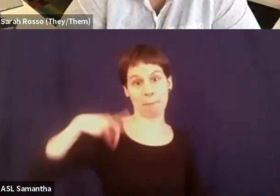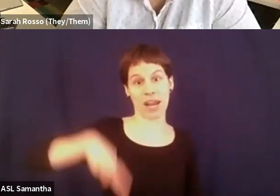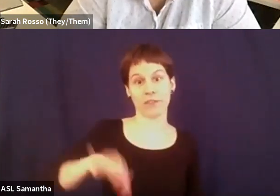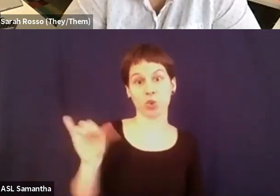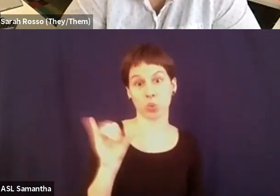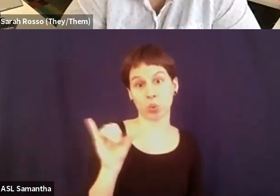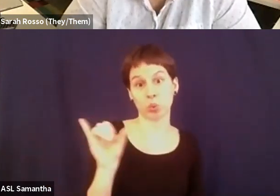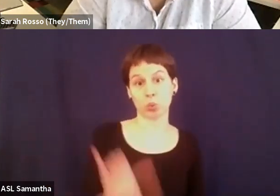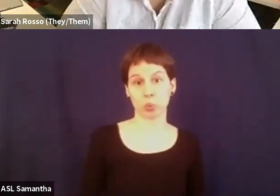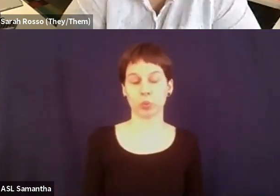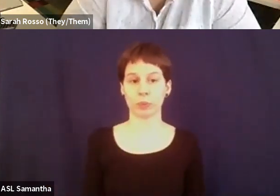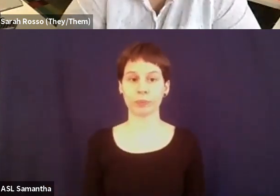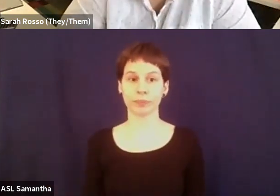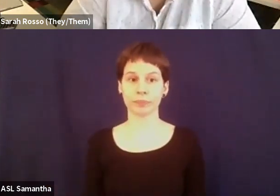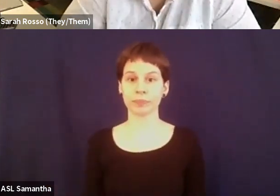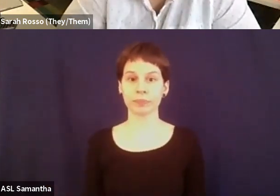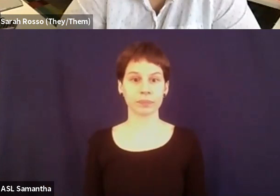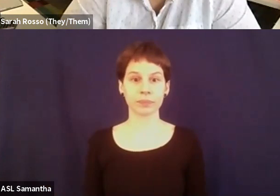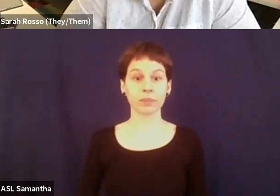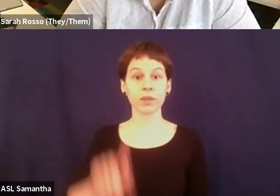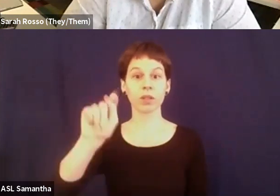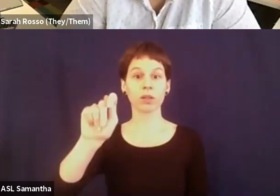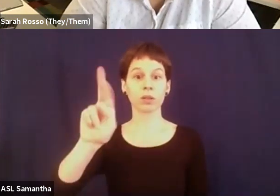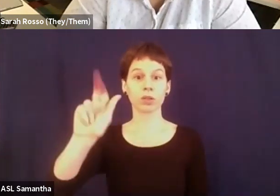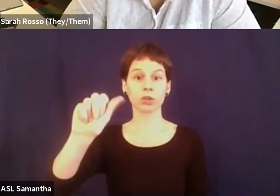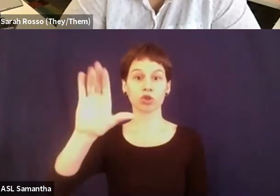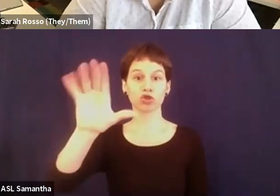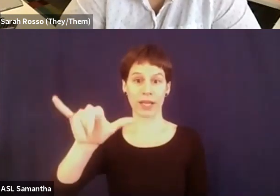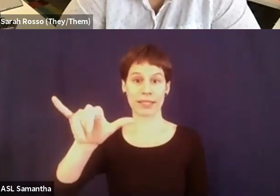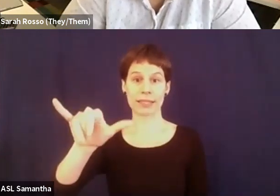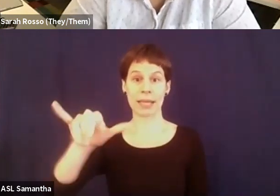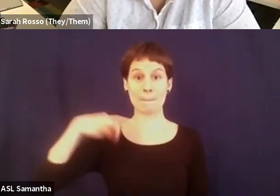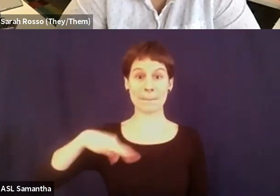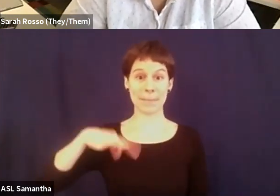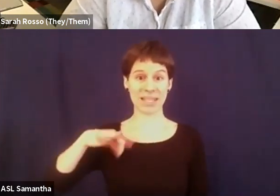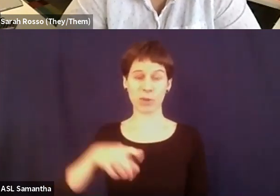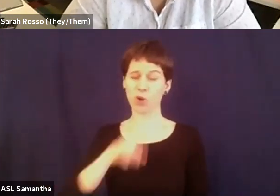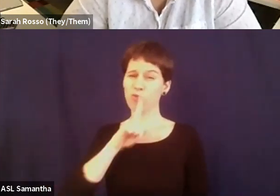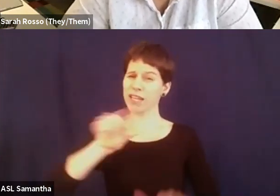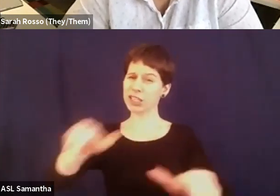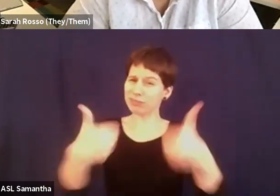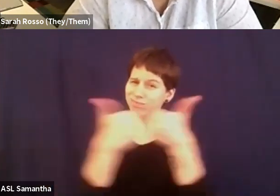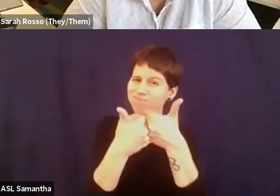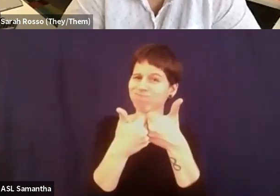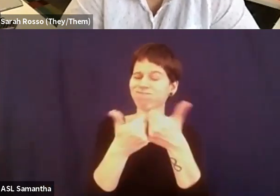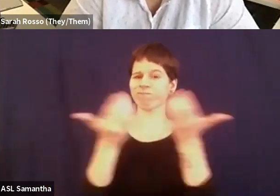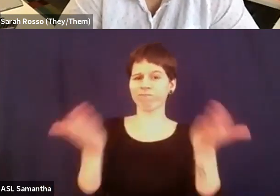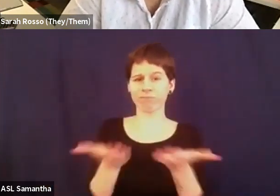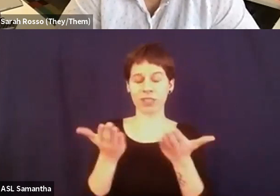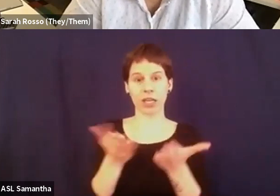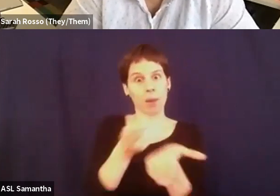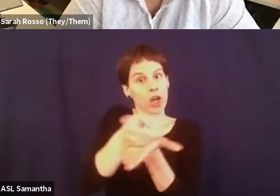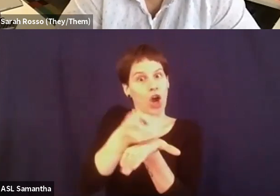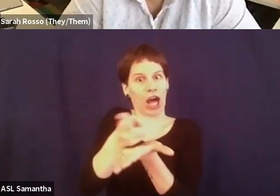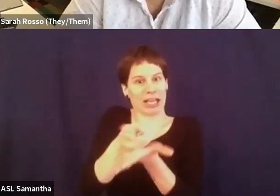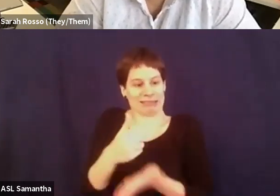Yeah, absolutely. Also in Pittsburgh, a real challenge in this space, and I think that, you know, being honest about these things, this is how I get in